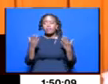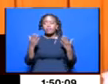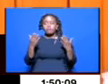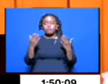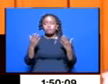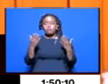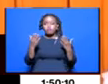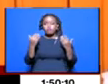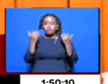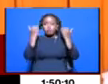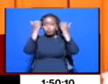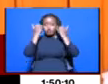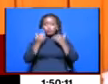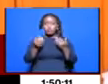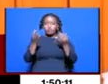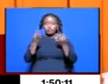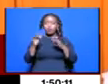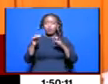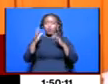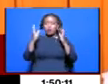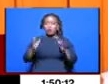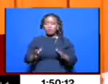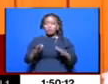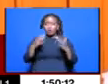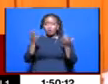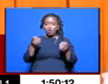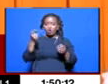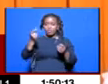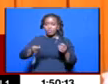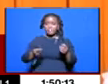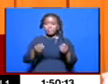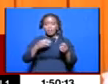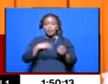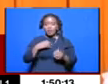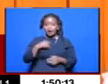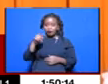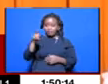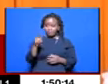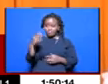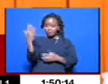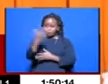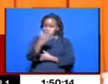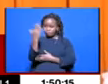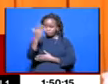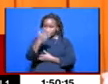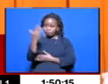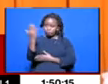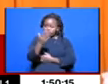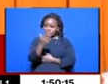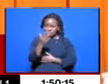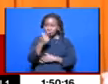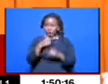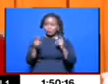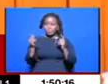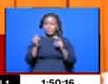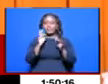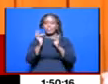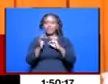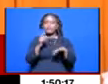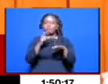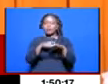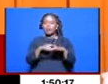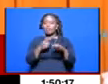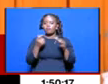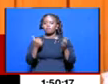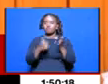judicial officer or judge has his style of delivery, but when there is a pressure of time, you elect